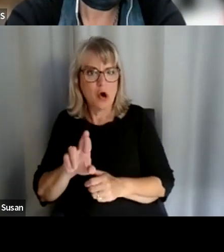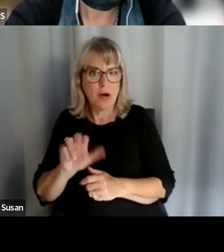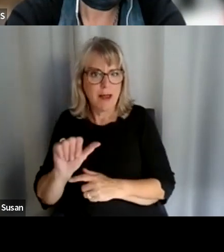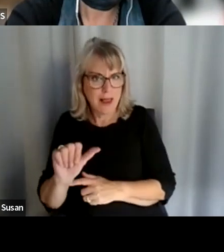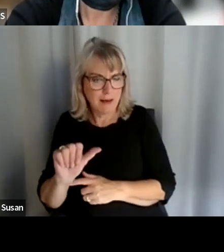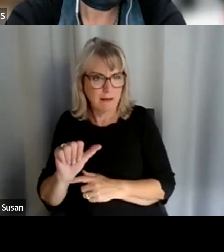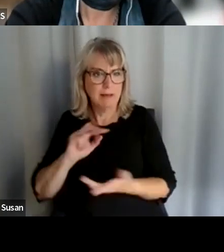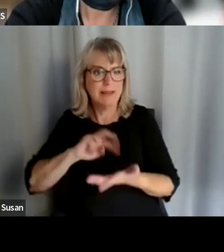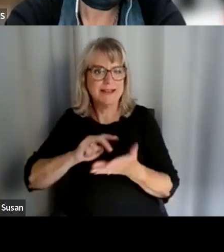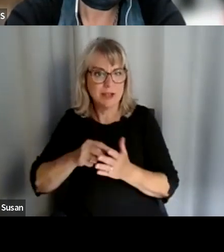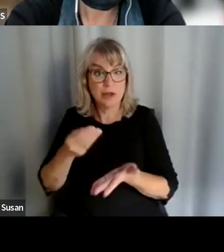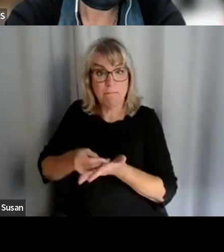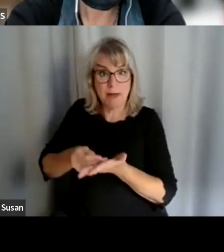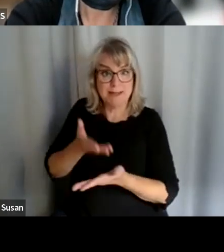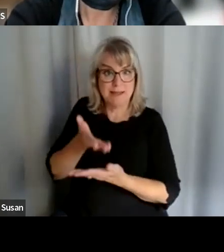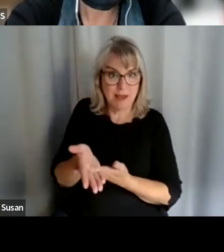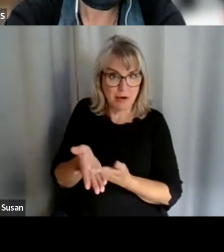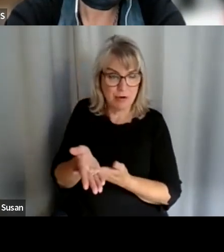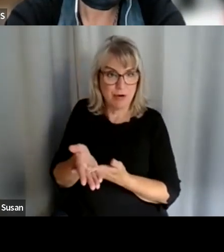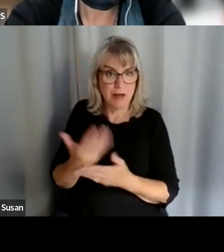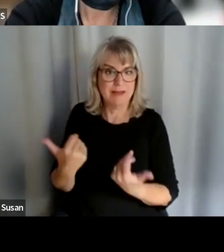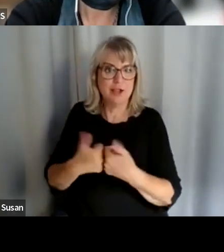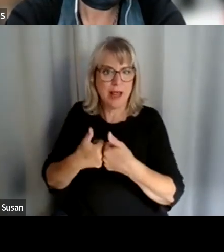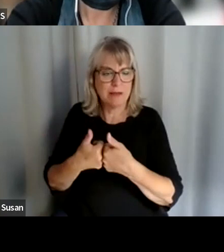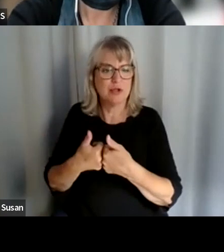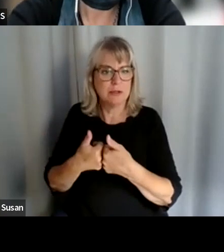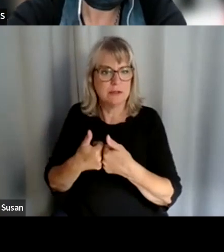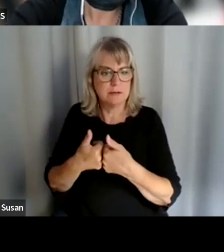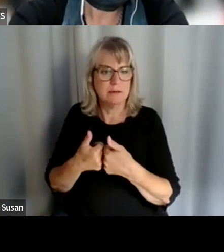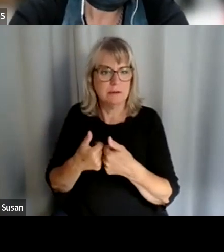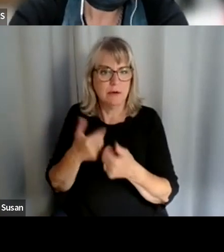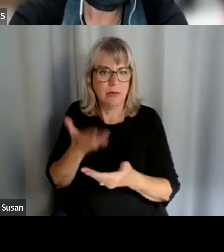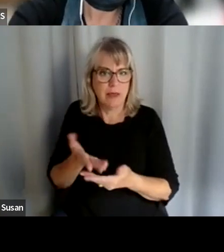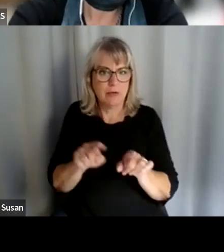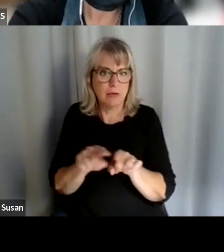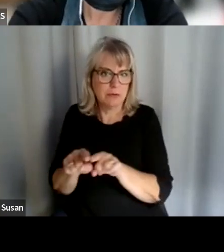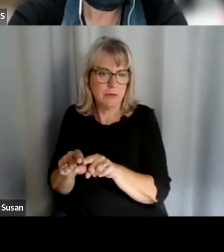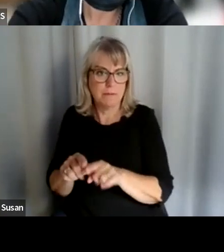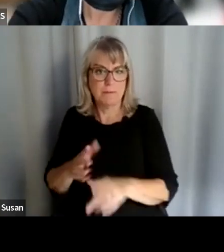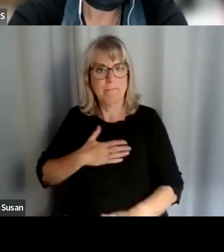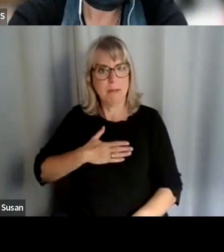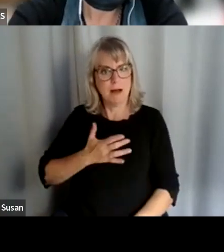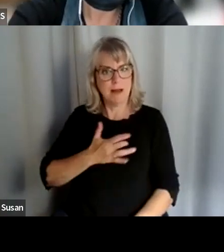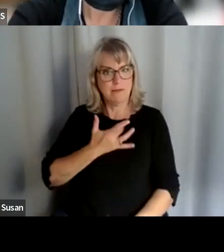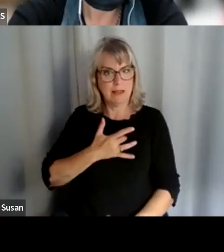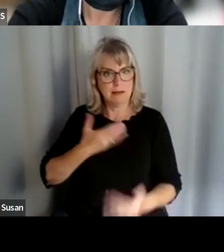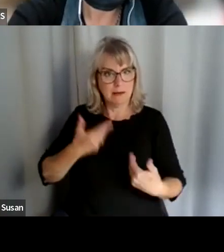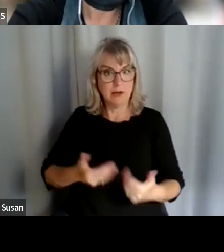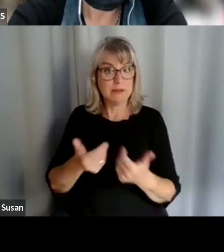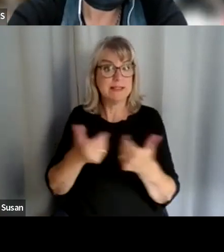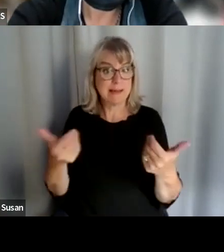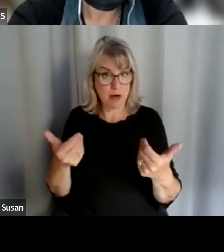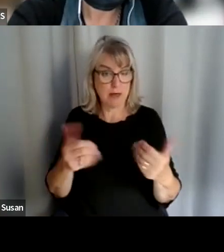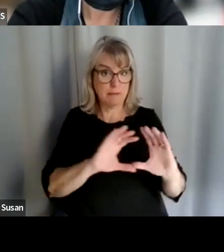funding associated, and all the different challenges around it right now. I feel separating these two out